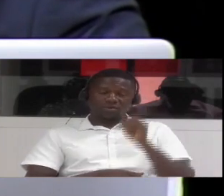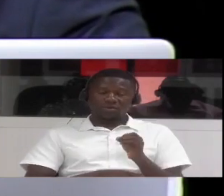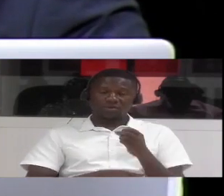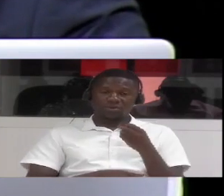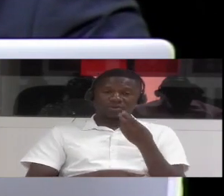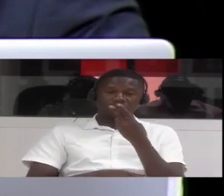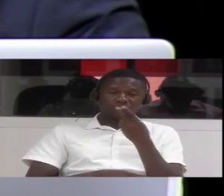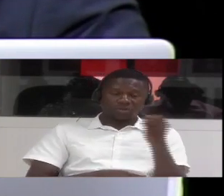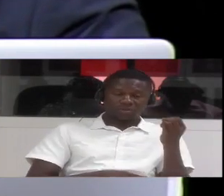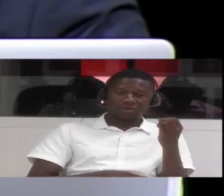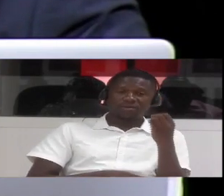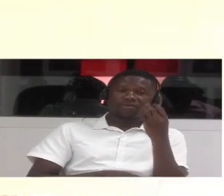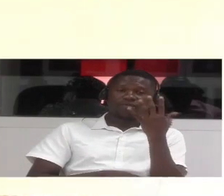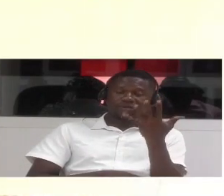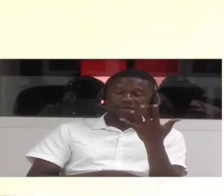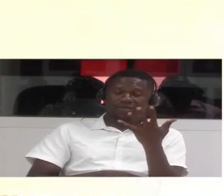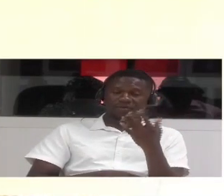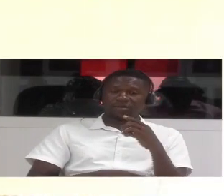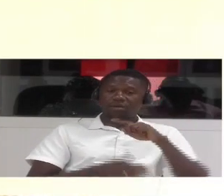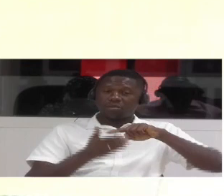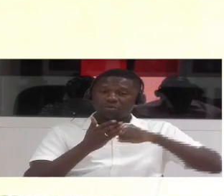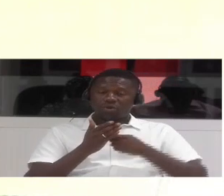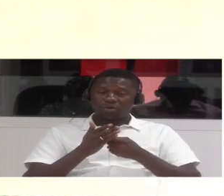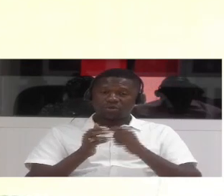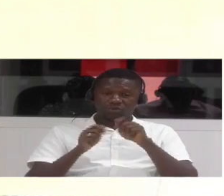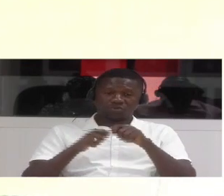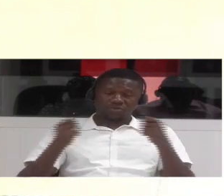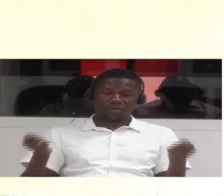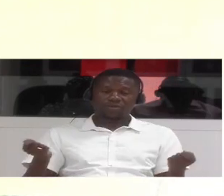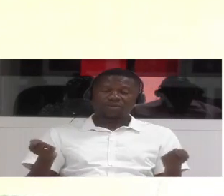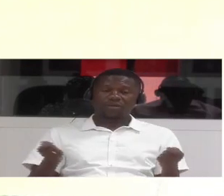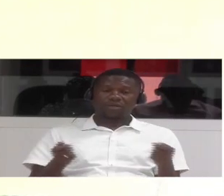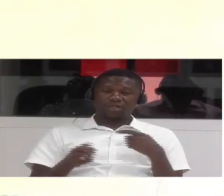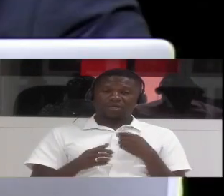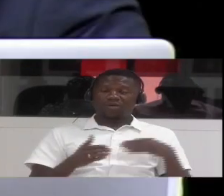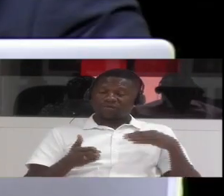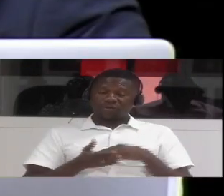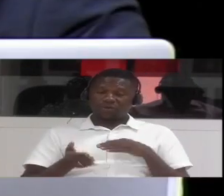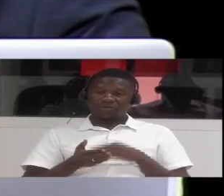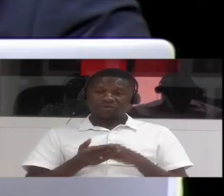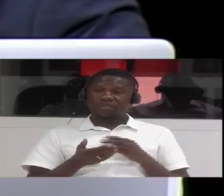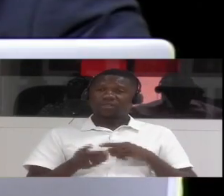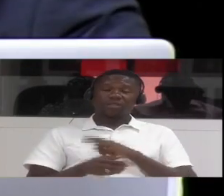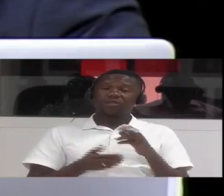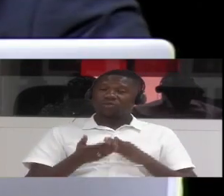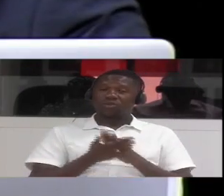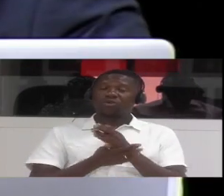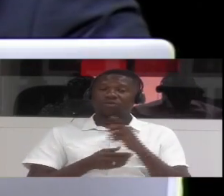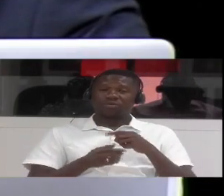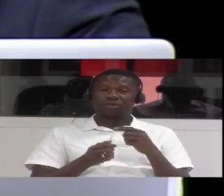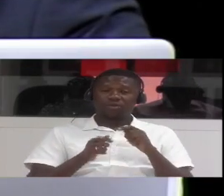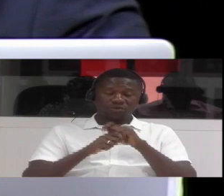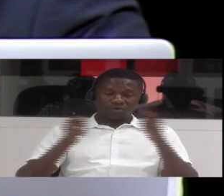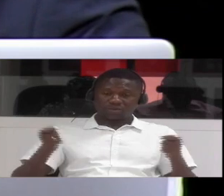newspaper, and there was forceful discontinuation of the newspaper